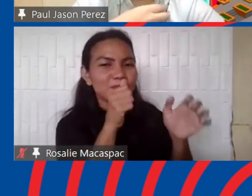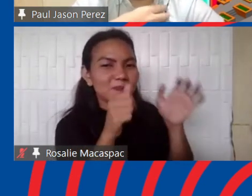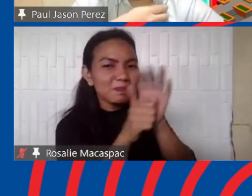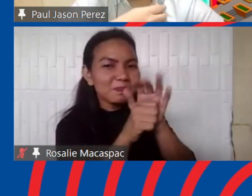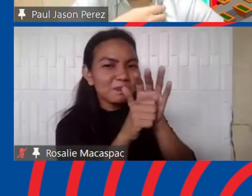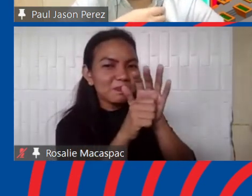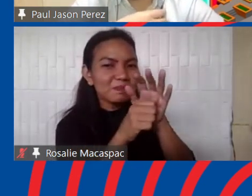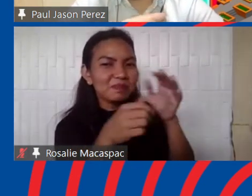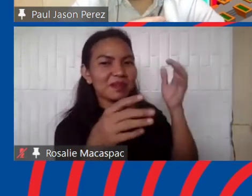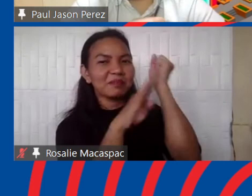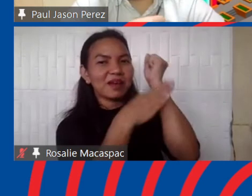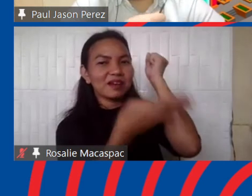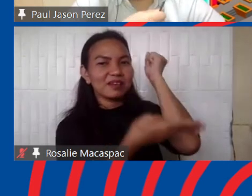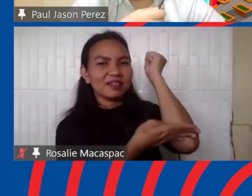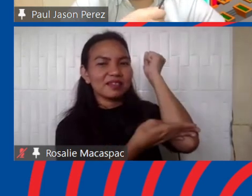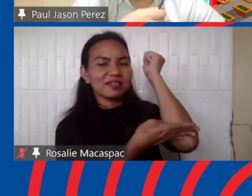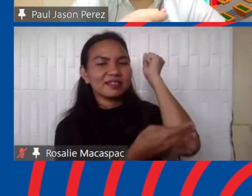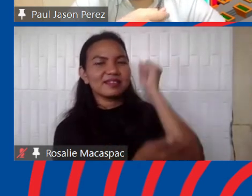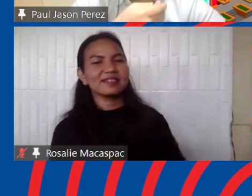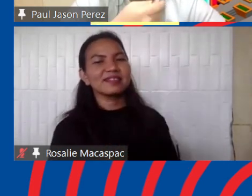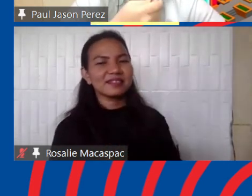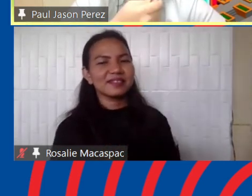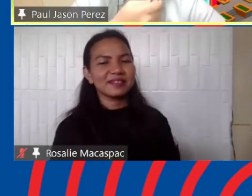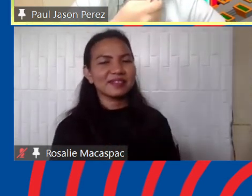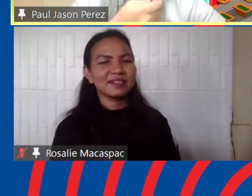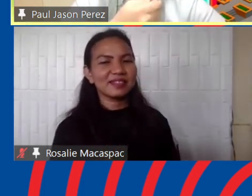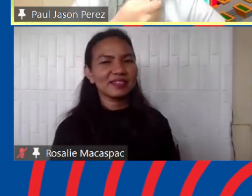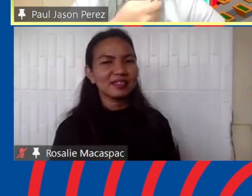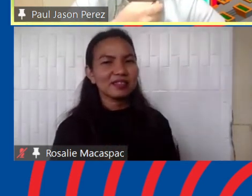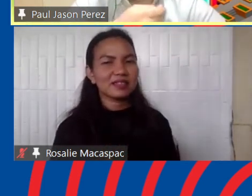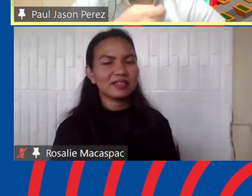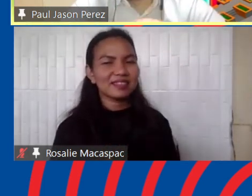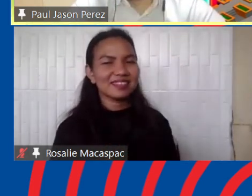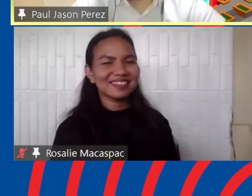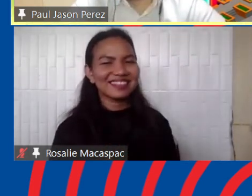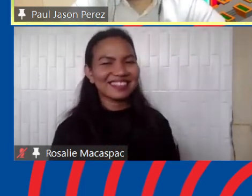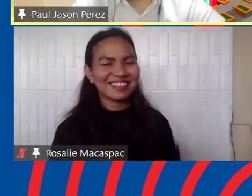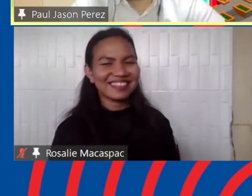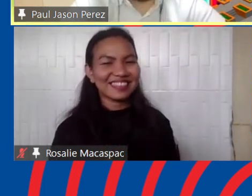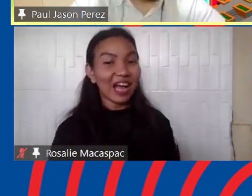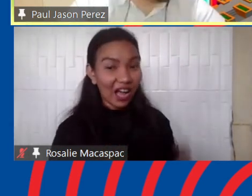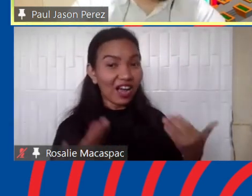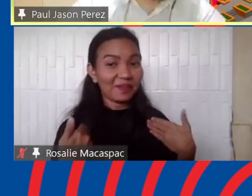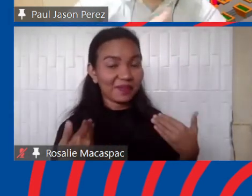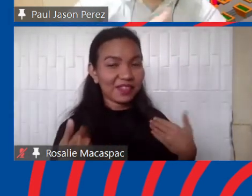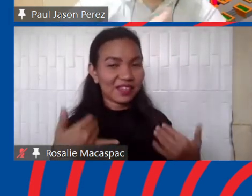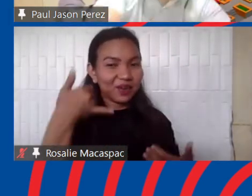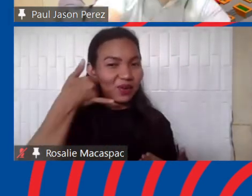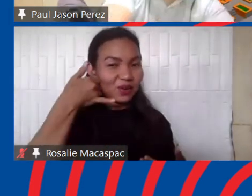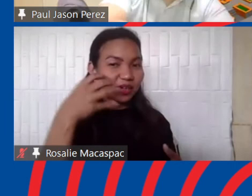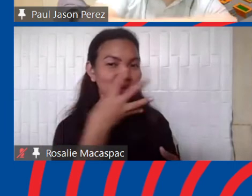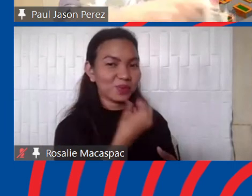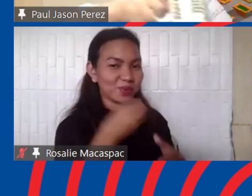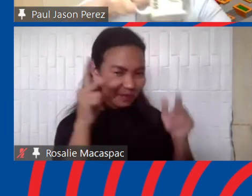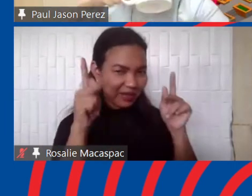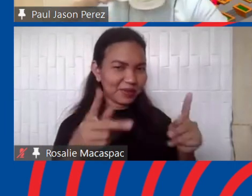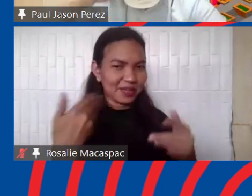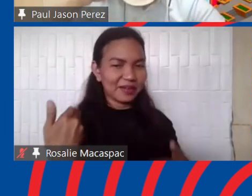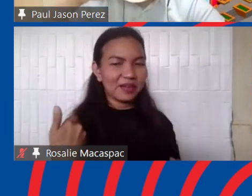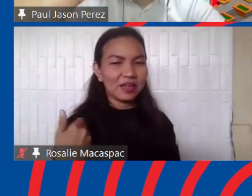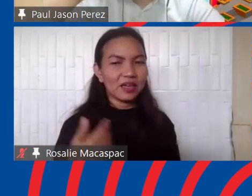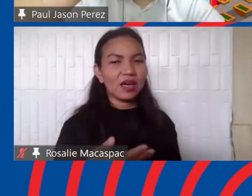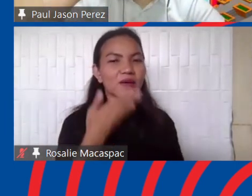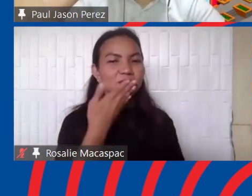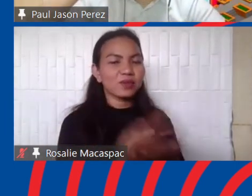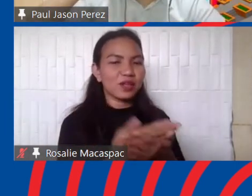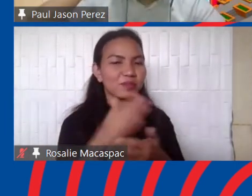And, okay, Yan na, may caller na. may caller na. Wait. Hello, good